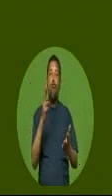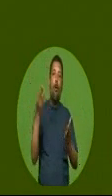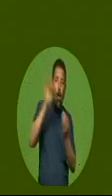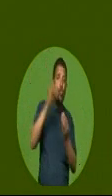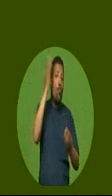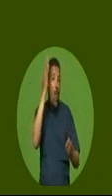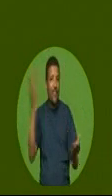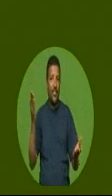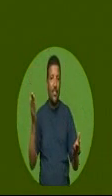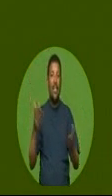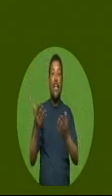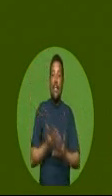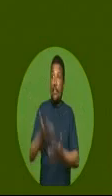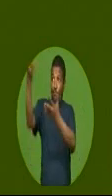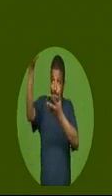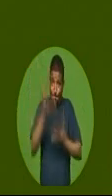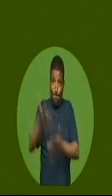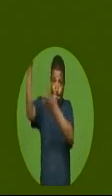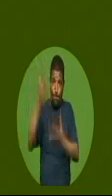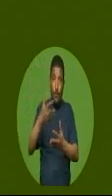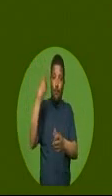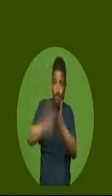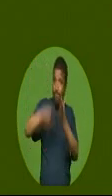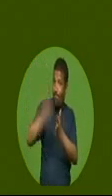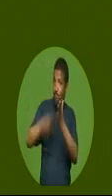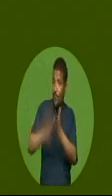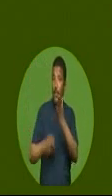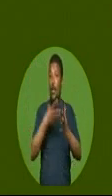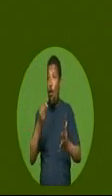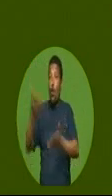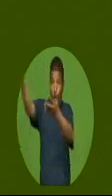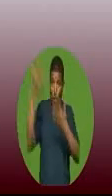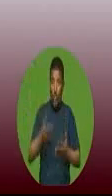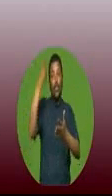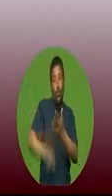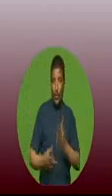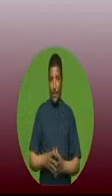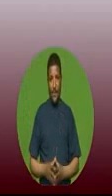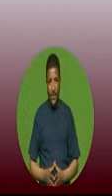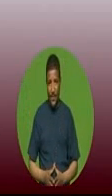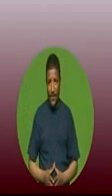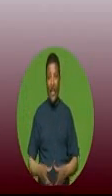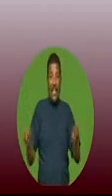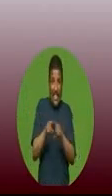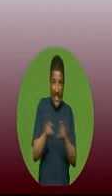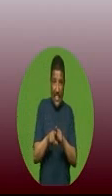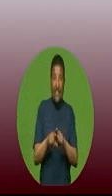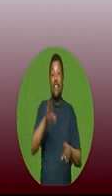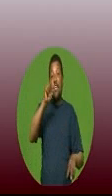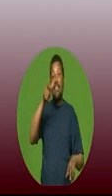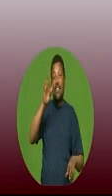as customs duties or import duties. Ceteris